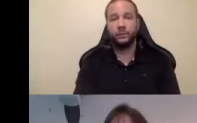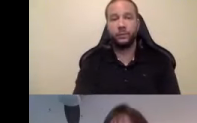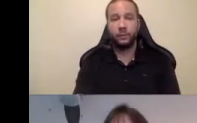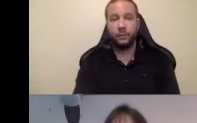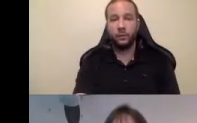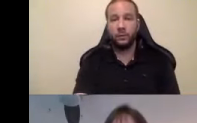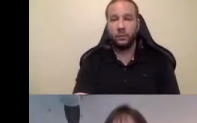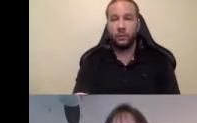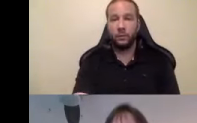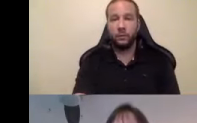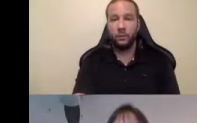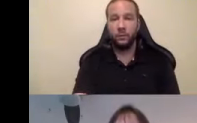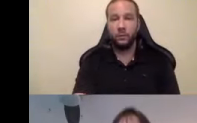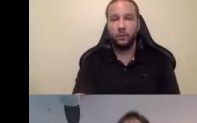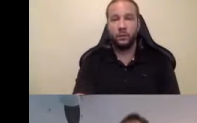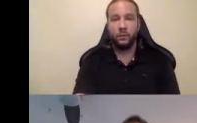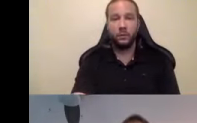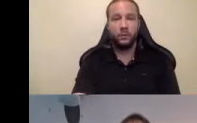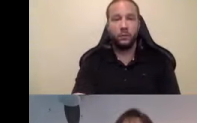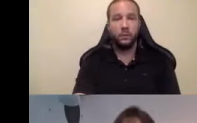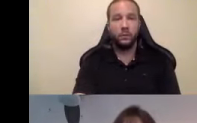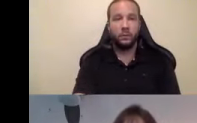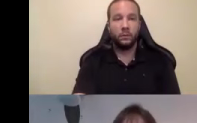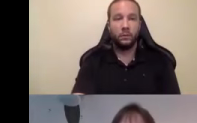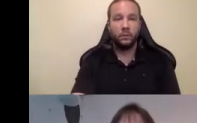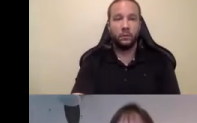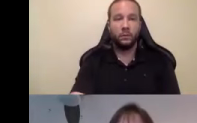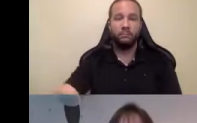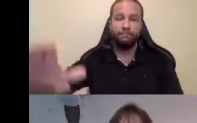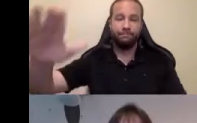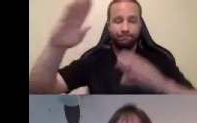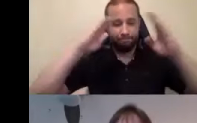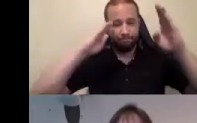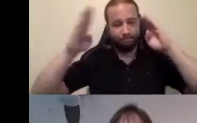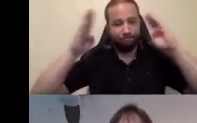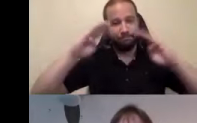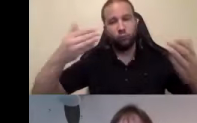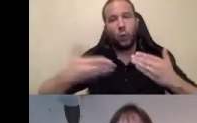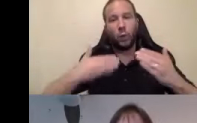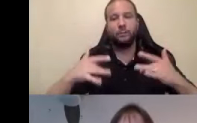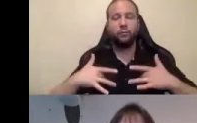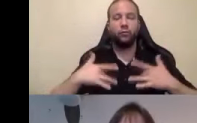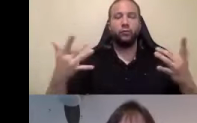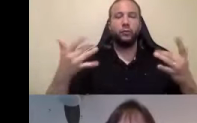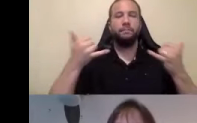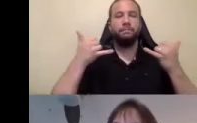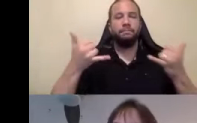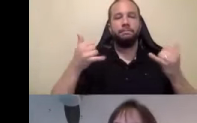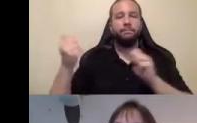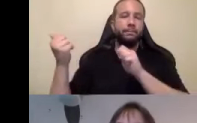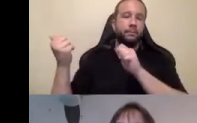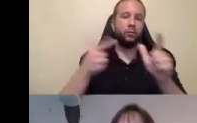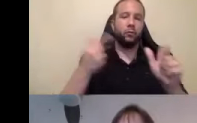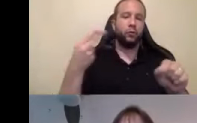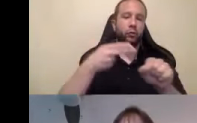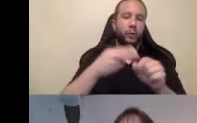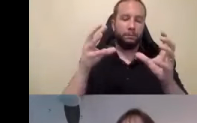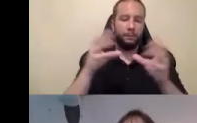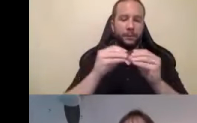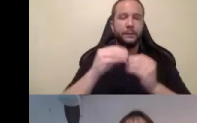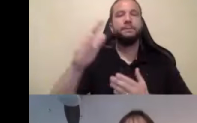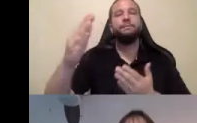Okay. Welcome, bienvenidos and bienvenido. We are very excited to have everyone here today. Thank you for sharing